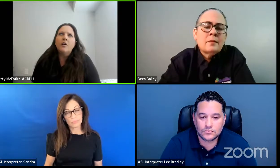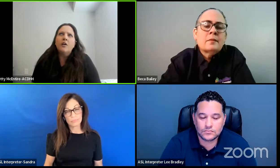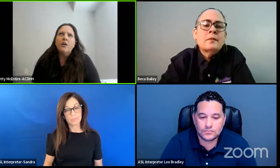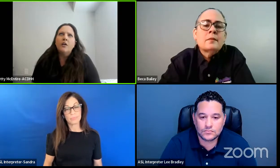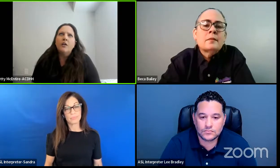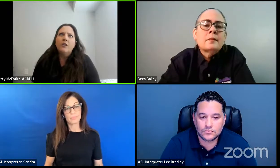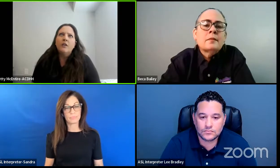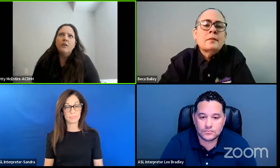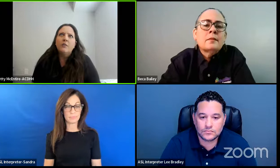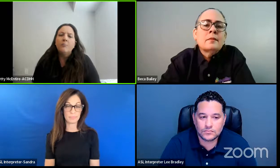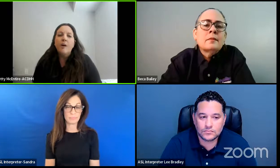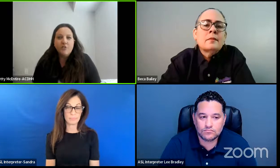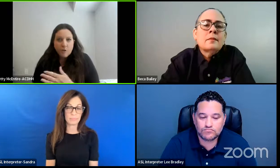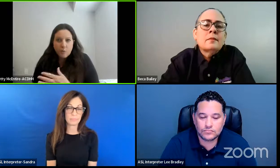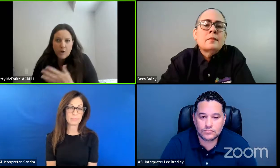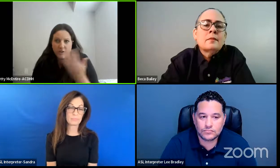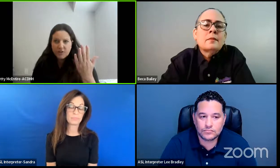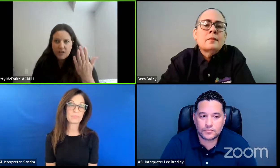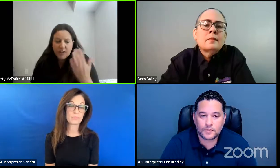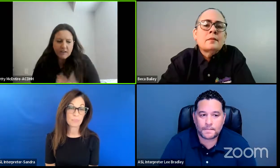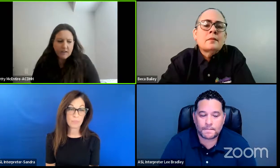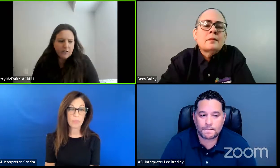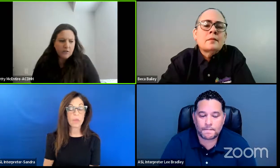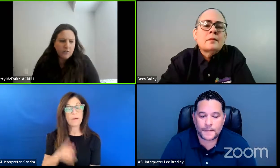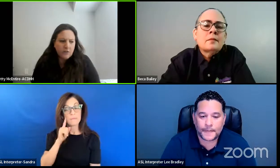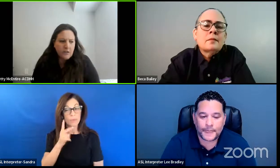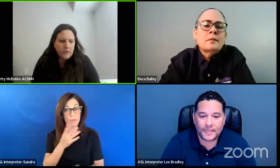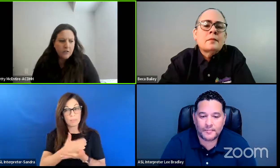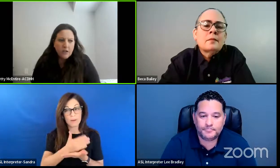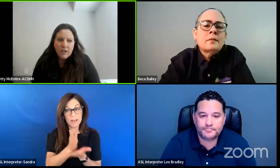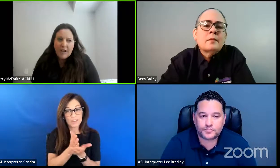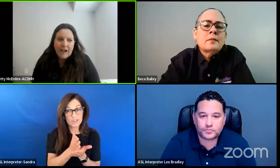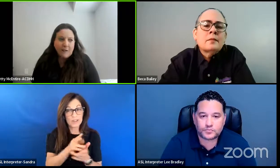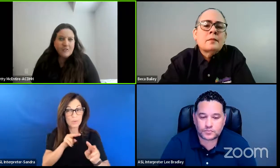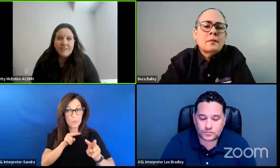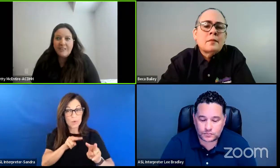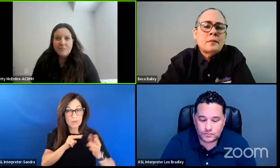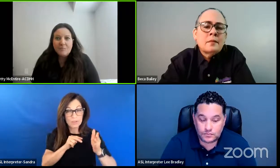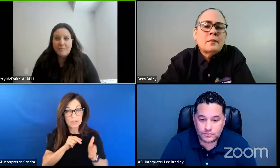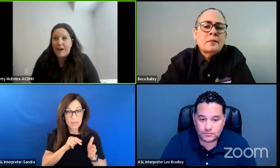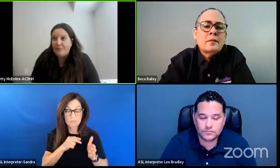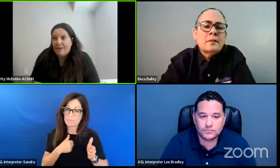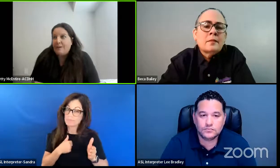on the budget watch side, I'm